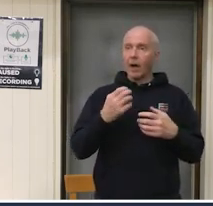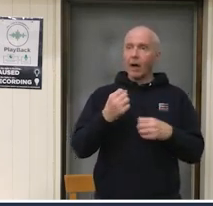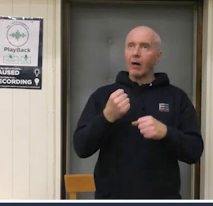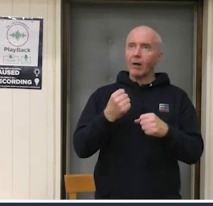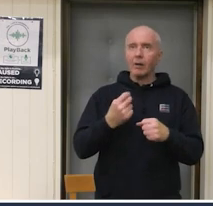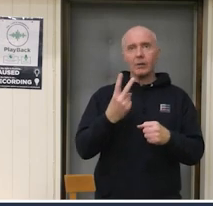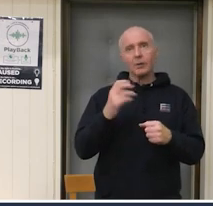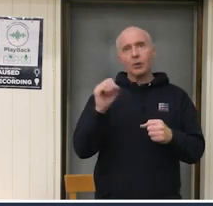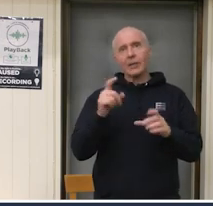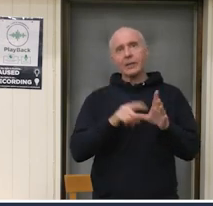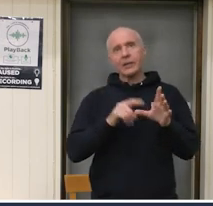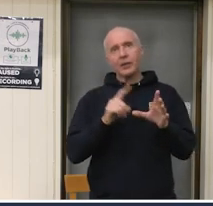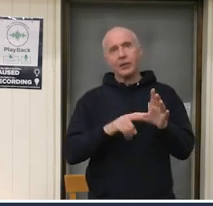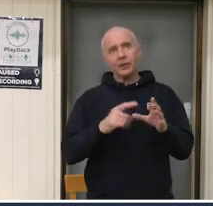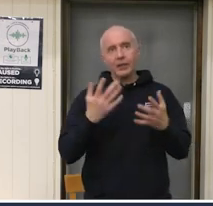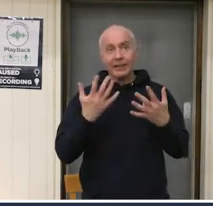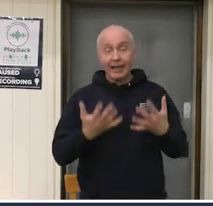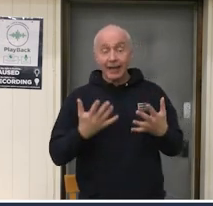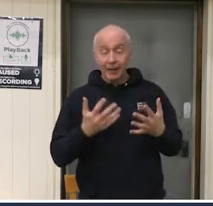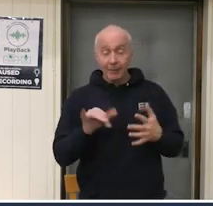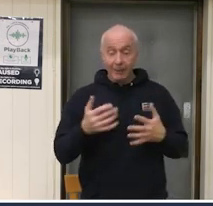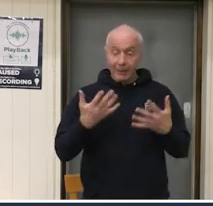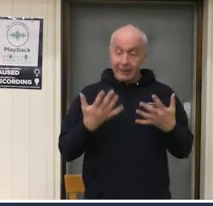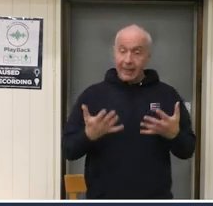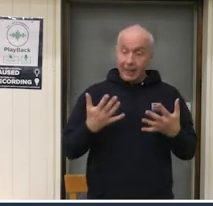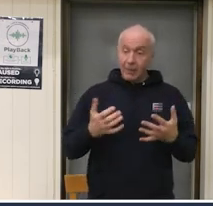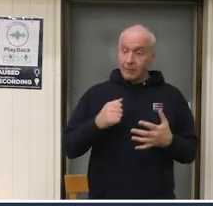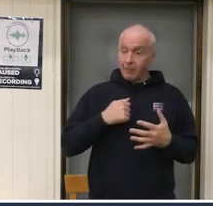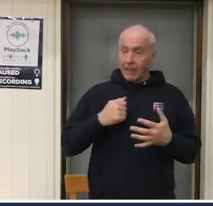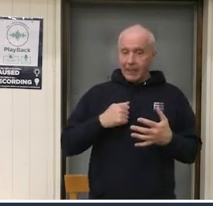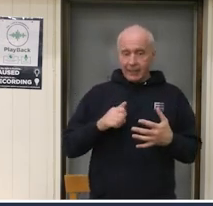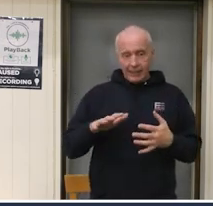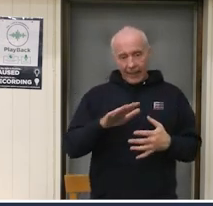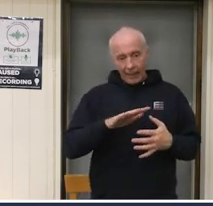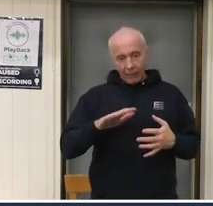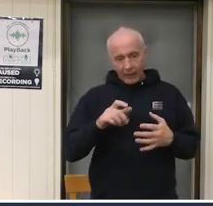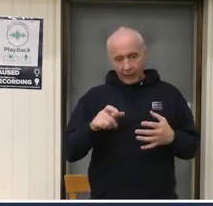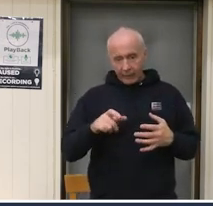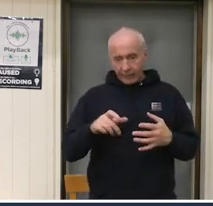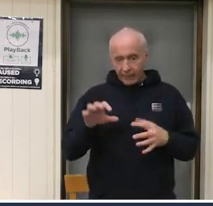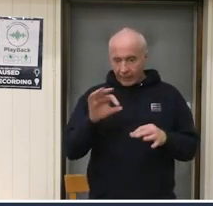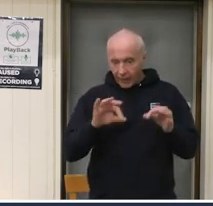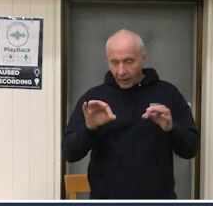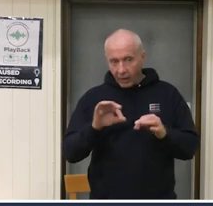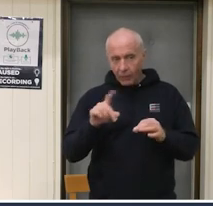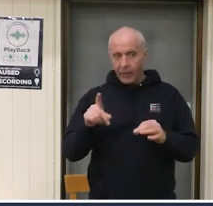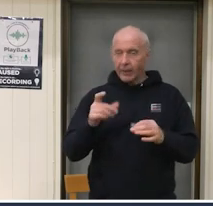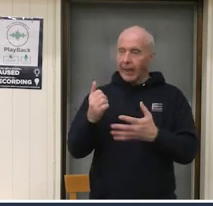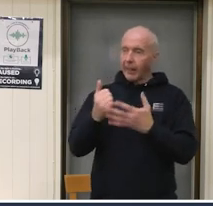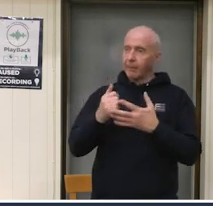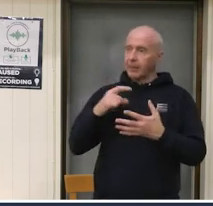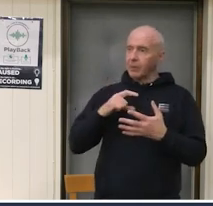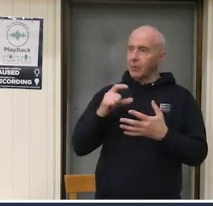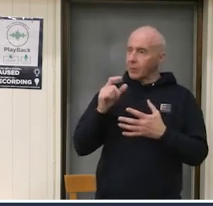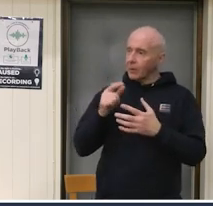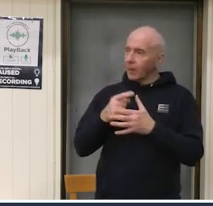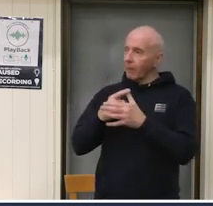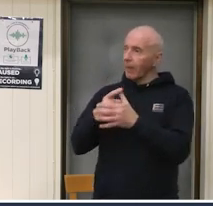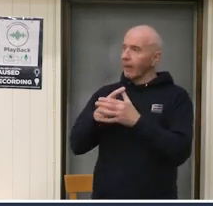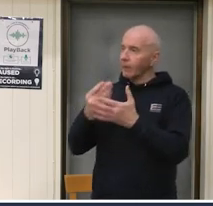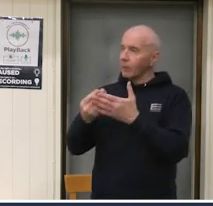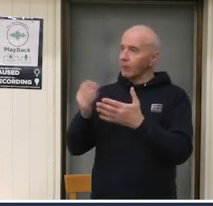20 years, like maybe now that this will help me get some more money. So that's kind of exciting from that point